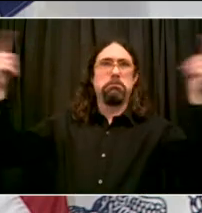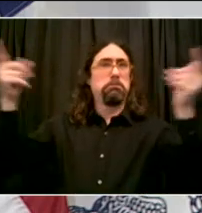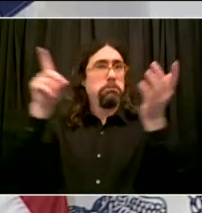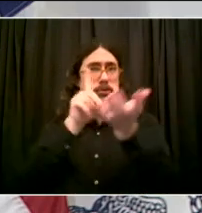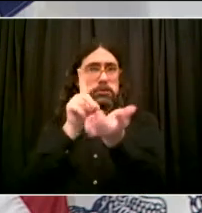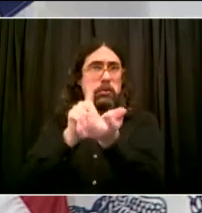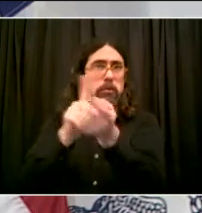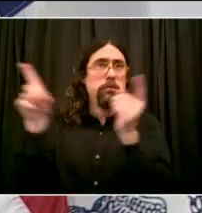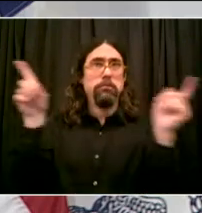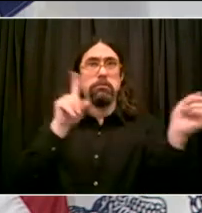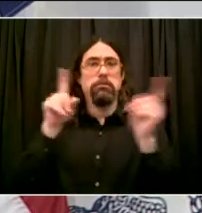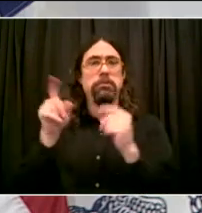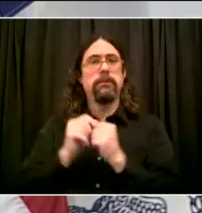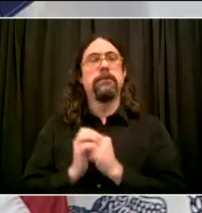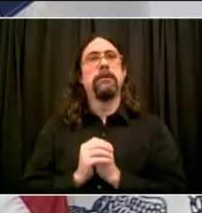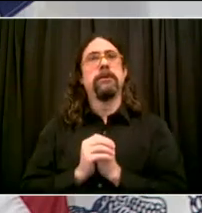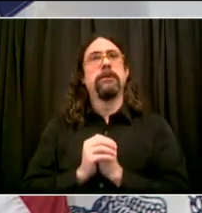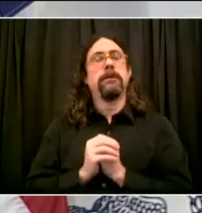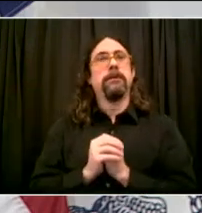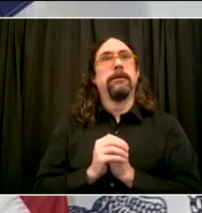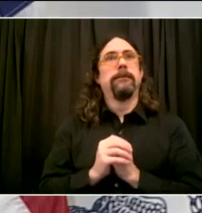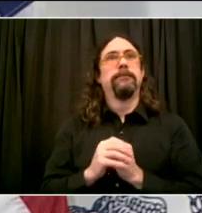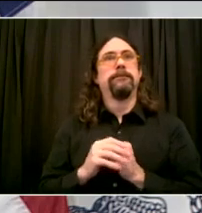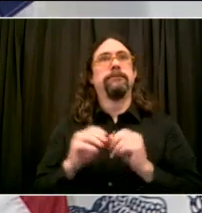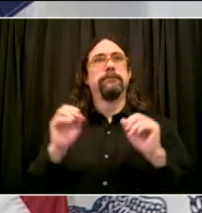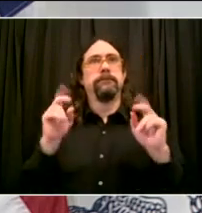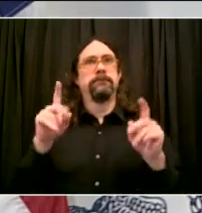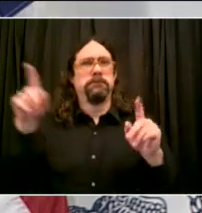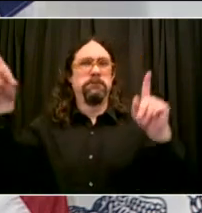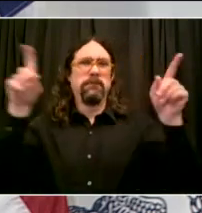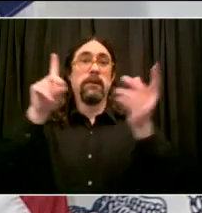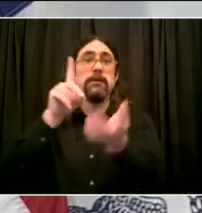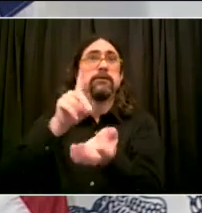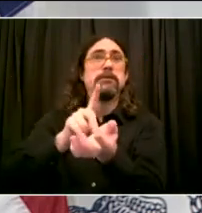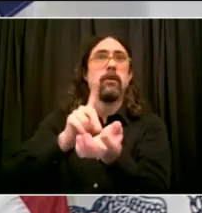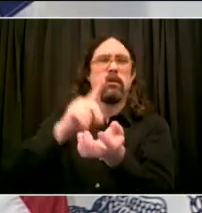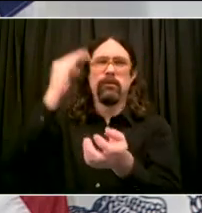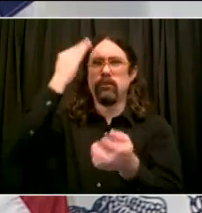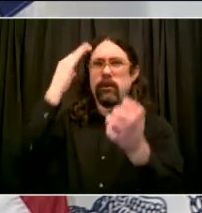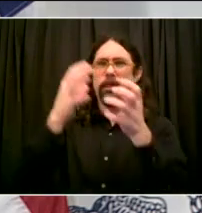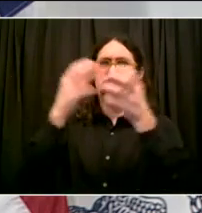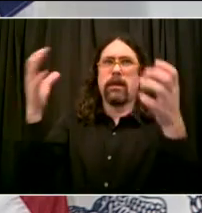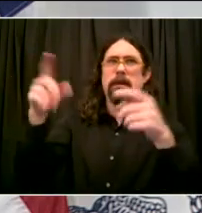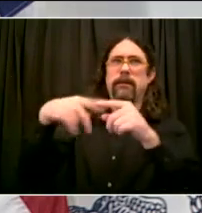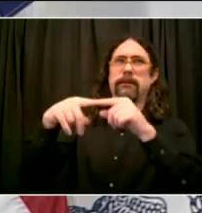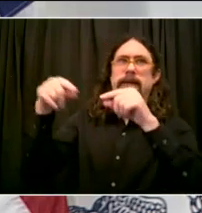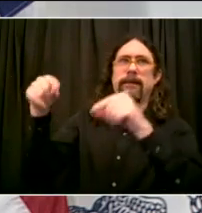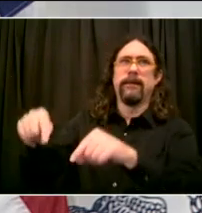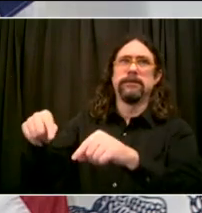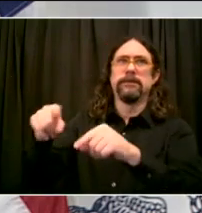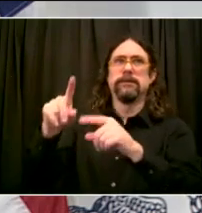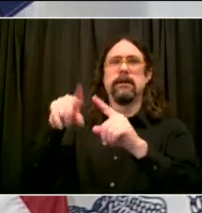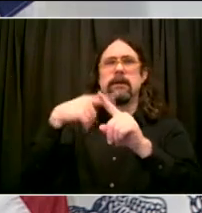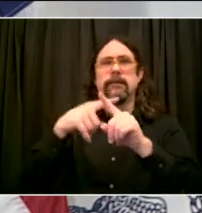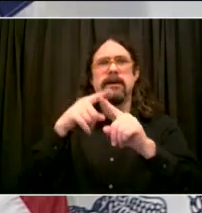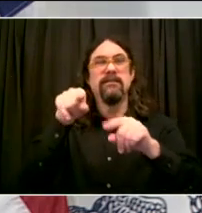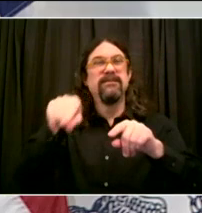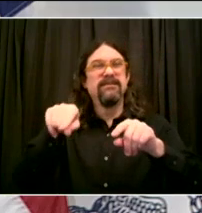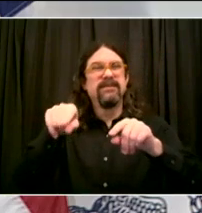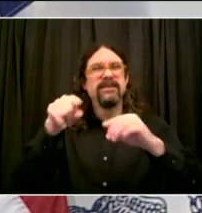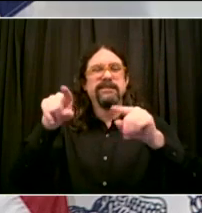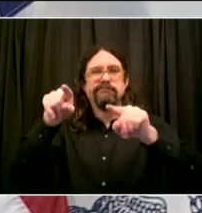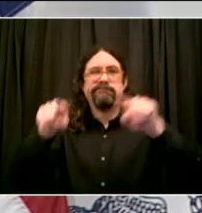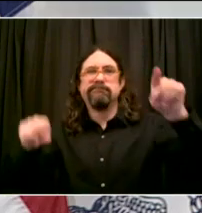because both of them have really put intense effort into addressing disparities and making sure the services were